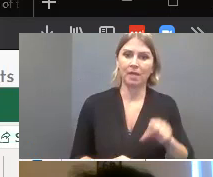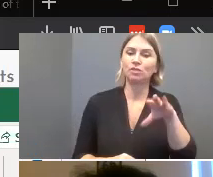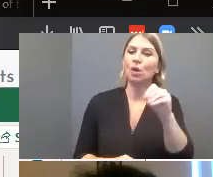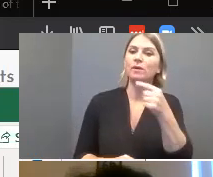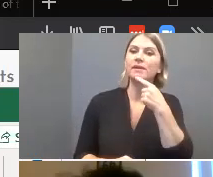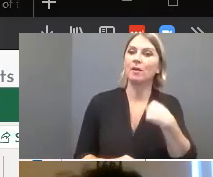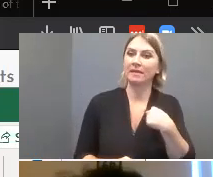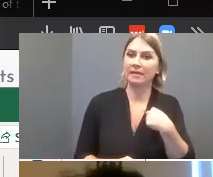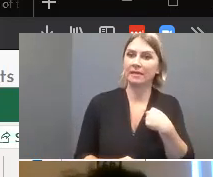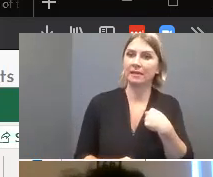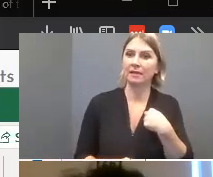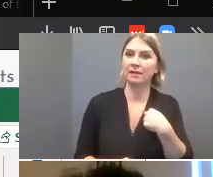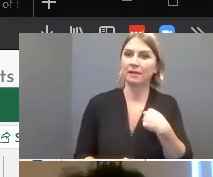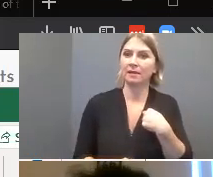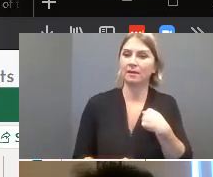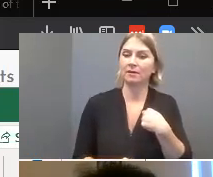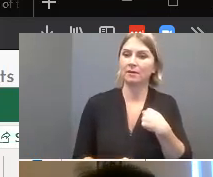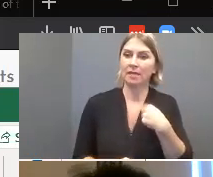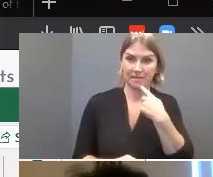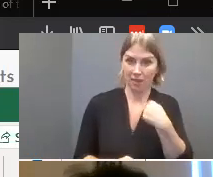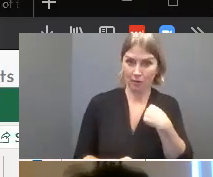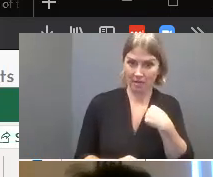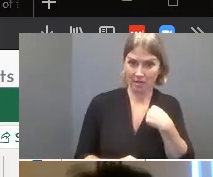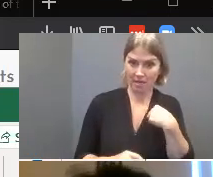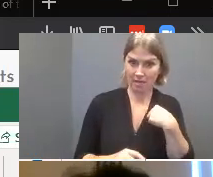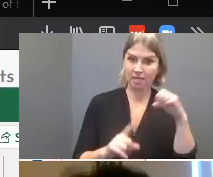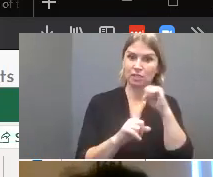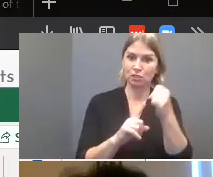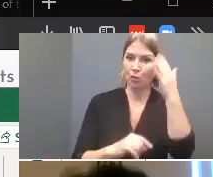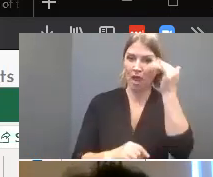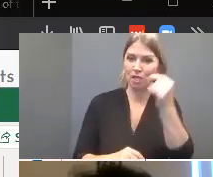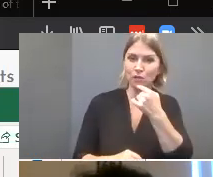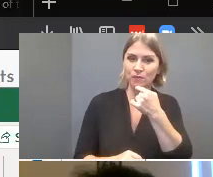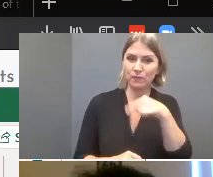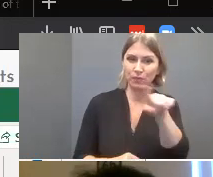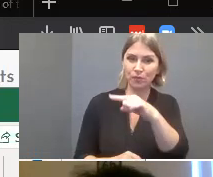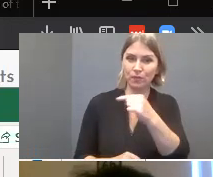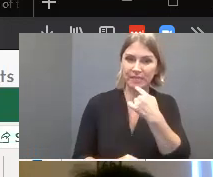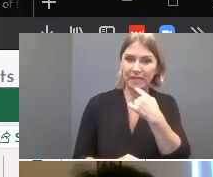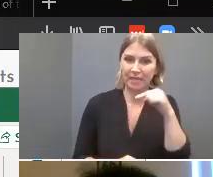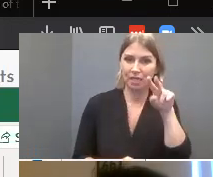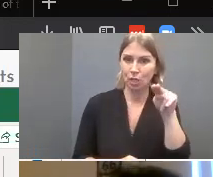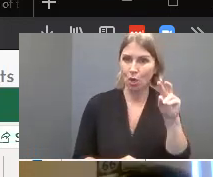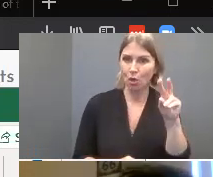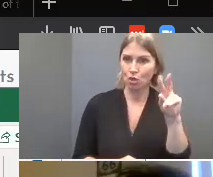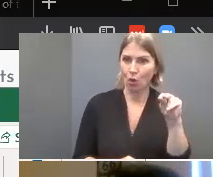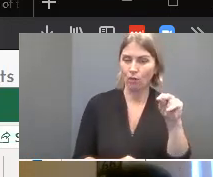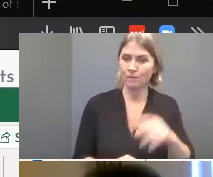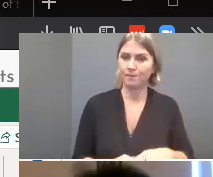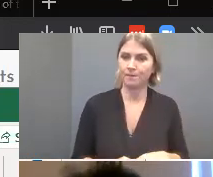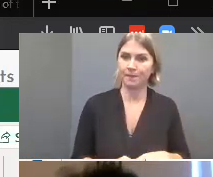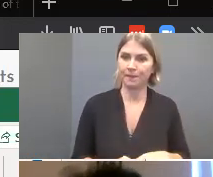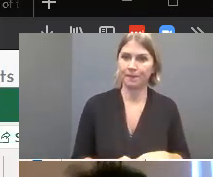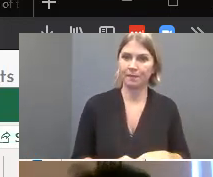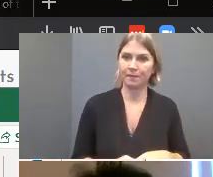a case. Okay, thank you, Matt. So tell me a case. Why do you say no? Why do you say yes? I mean, when is the case